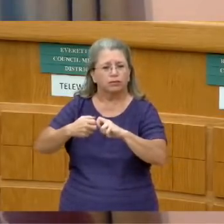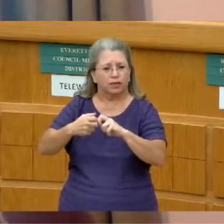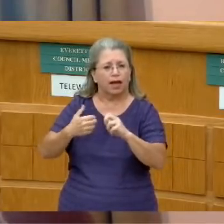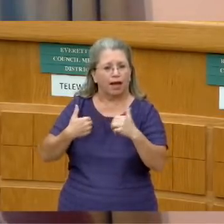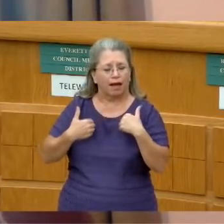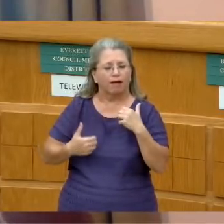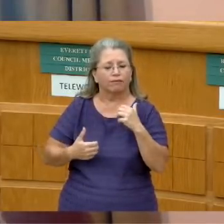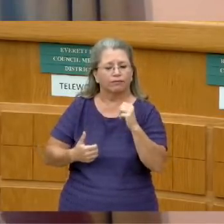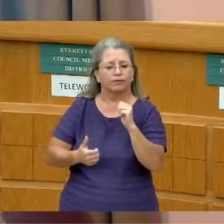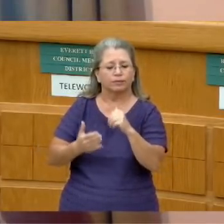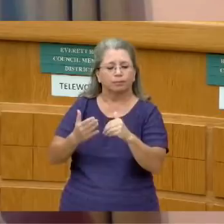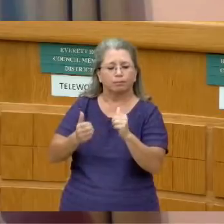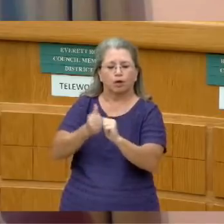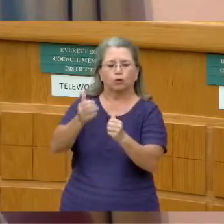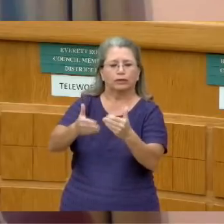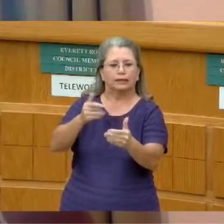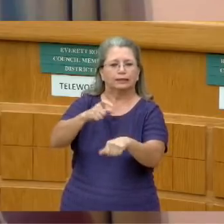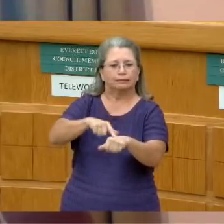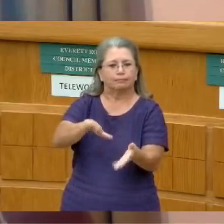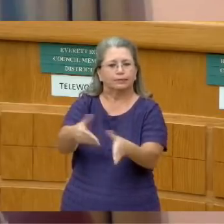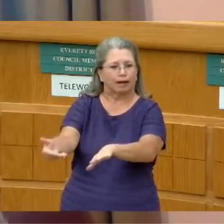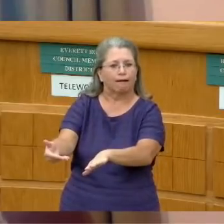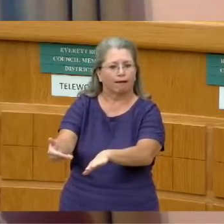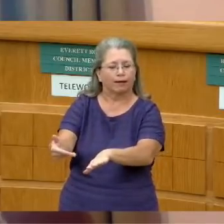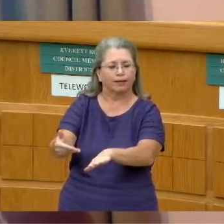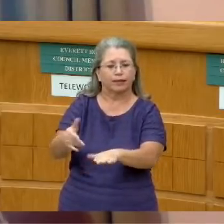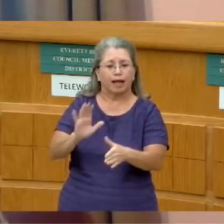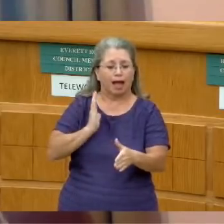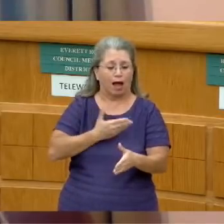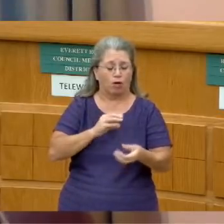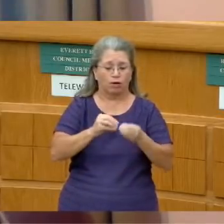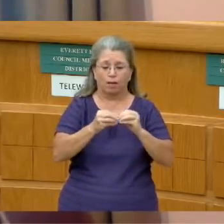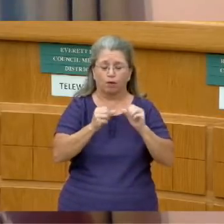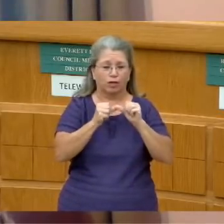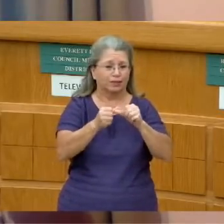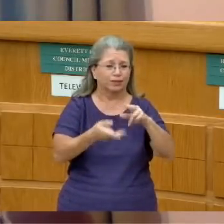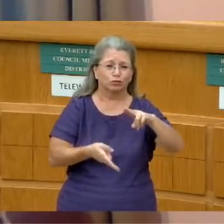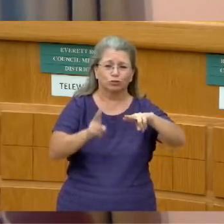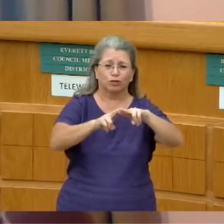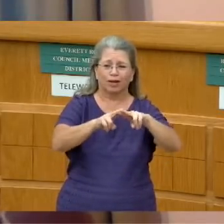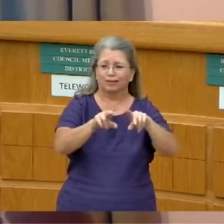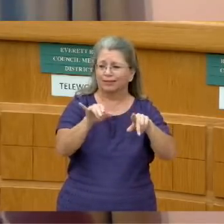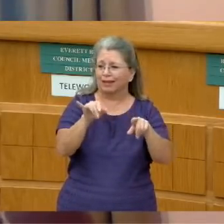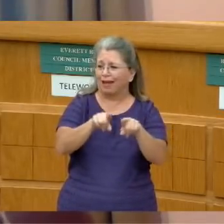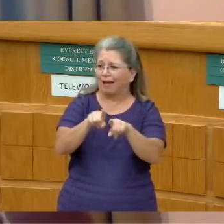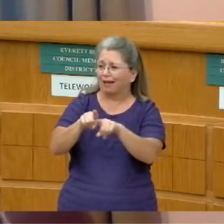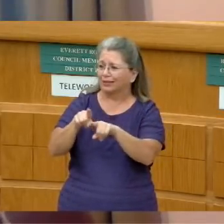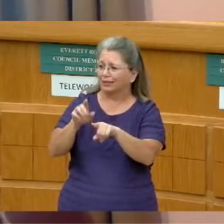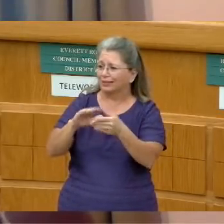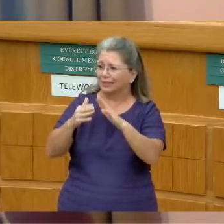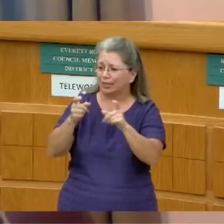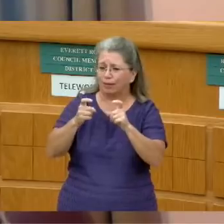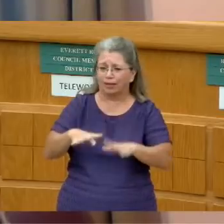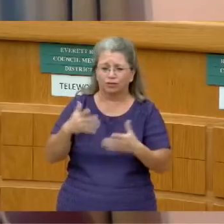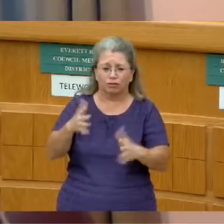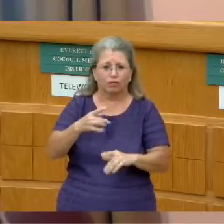COVID-19 hospitalized patients continues to rise, and today, as City Manager Zanoni mentioned, we